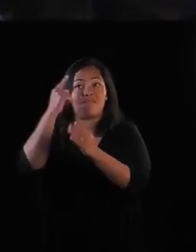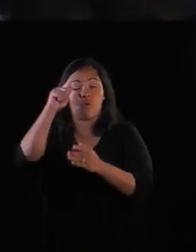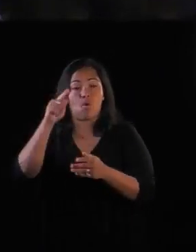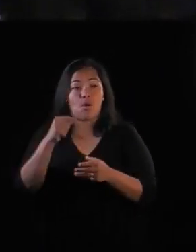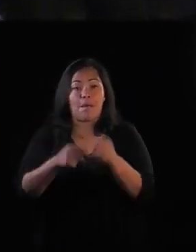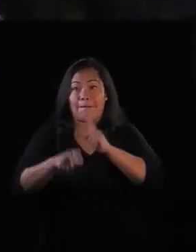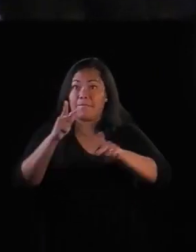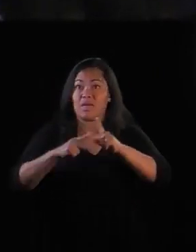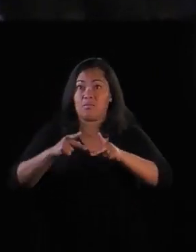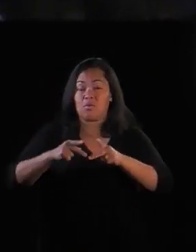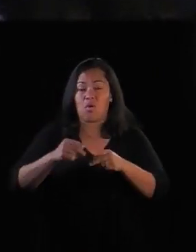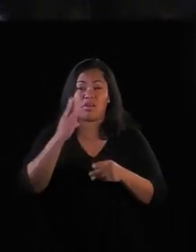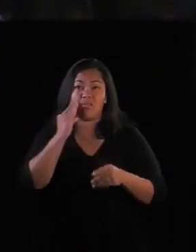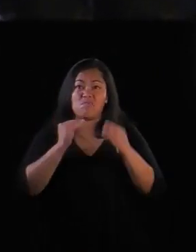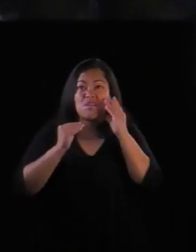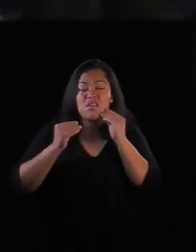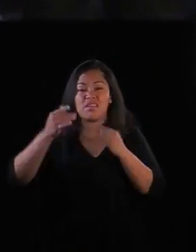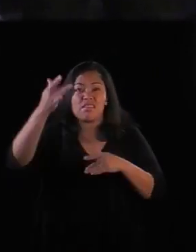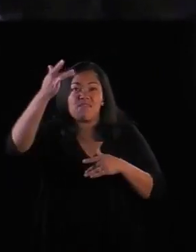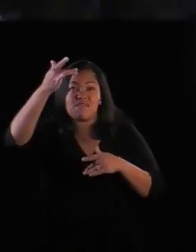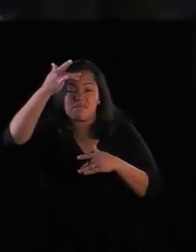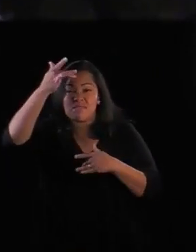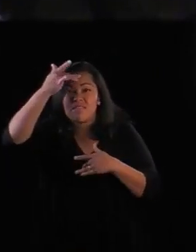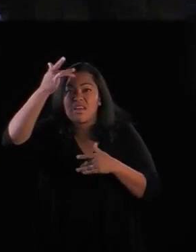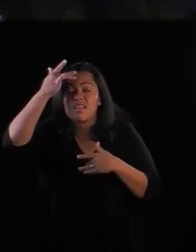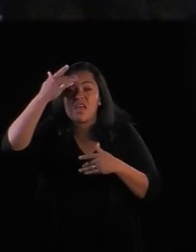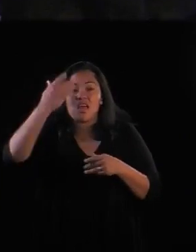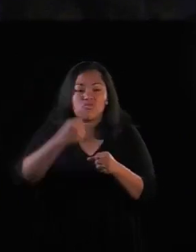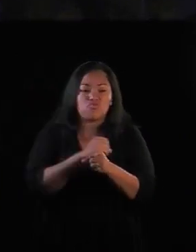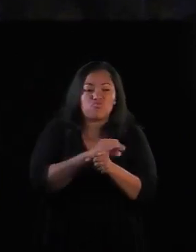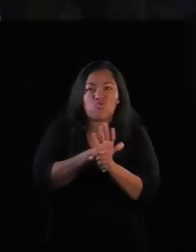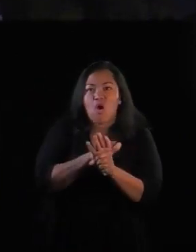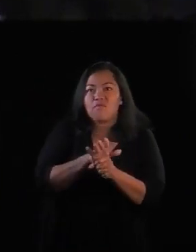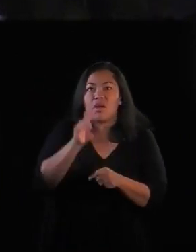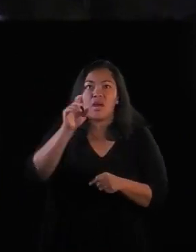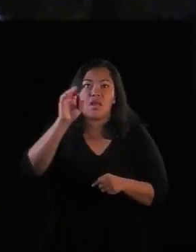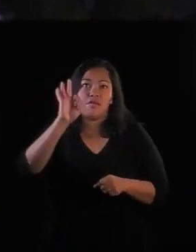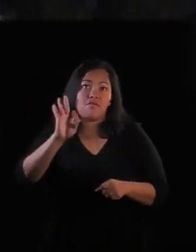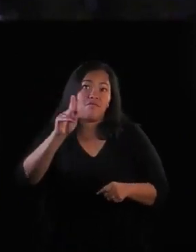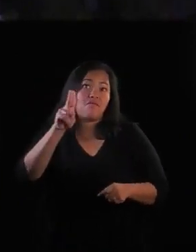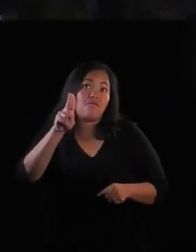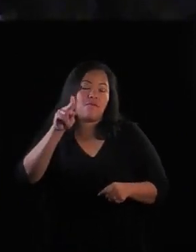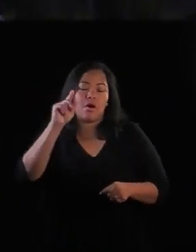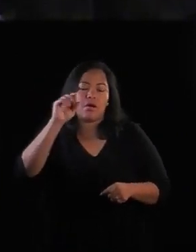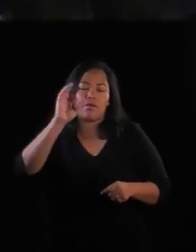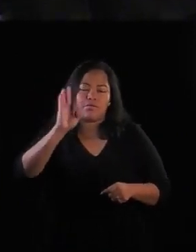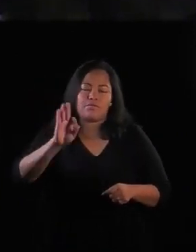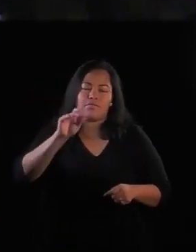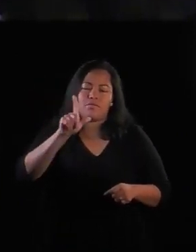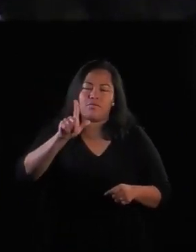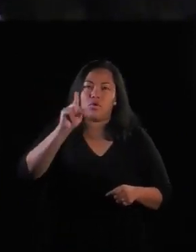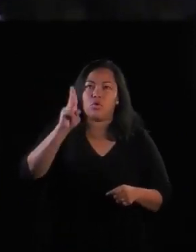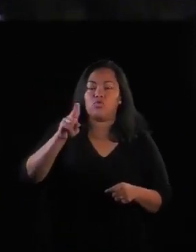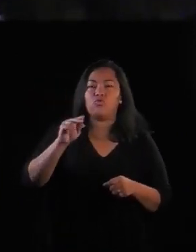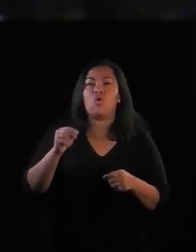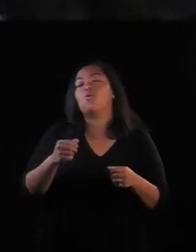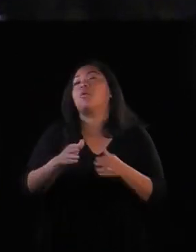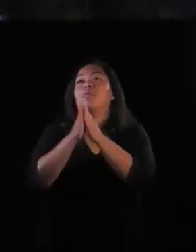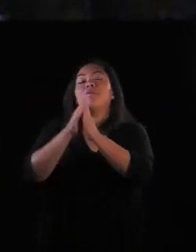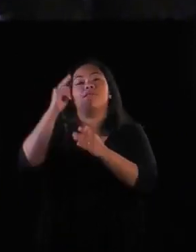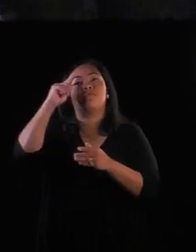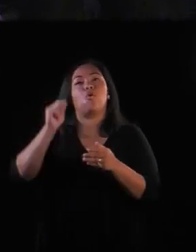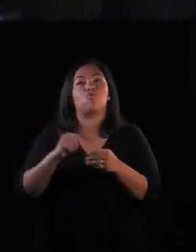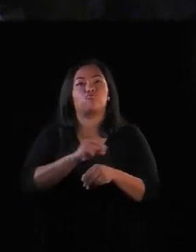with sickness, Father, from the flu, from COVID-19. We pray, Father, for supernatural healing over